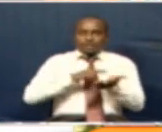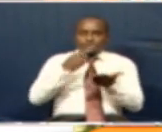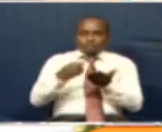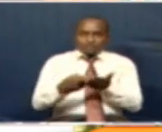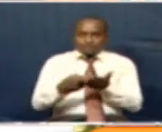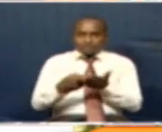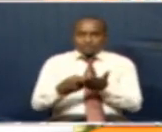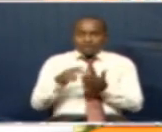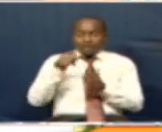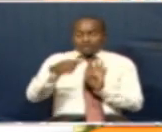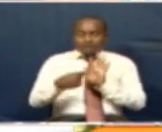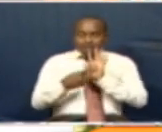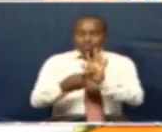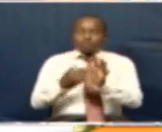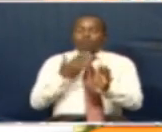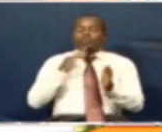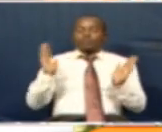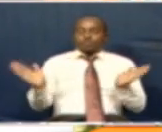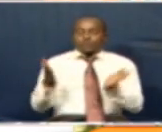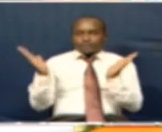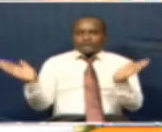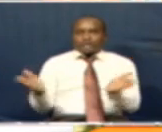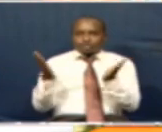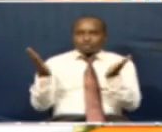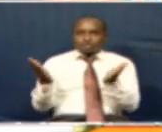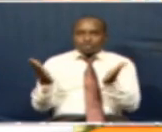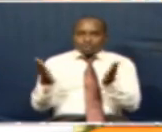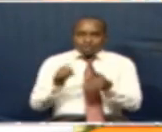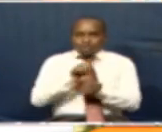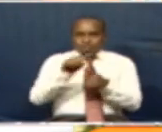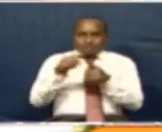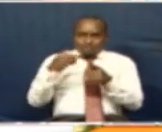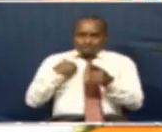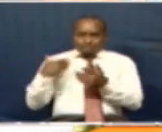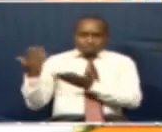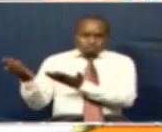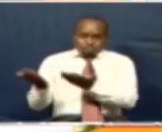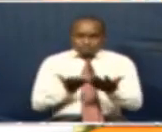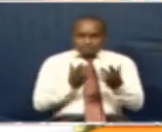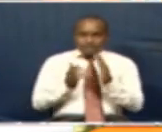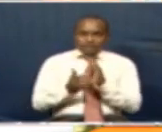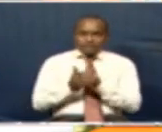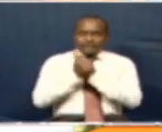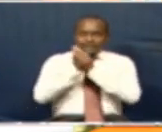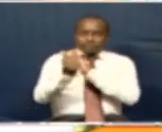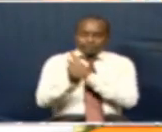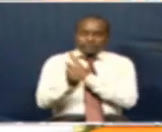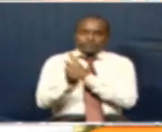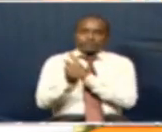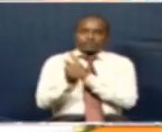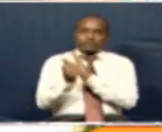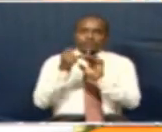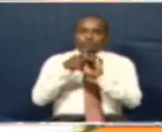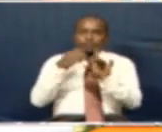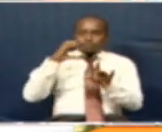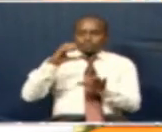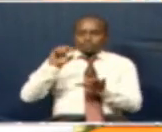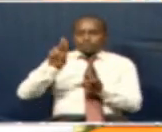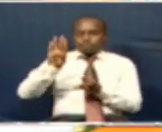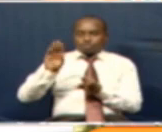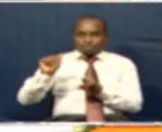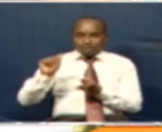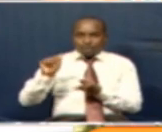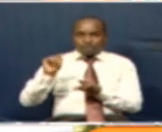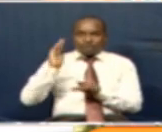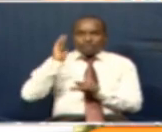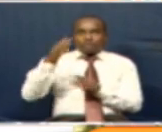is a model that we want to encourage. Is a model that when we have brought in the specialized experts from Cuba, they will